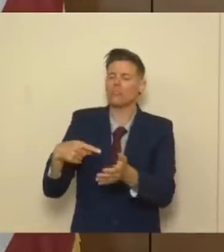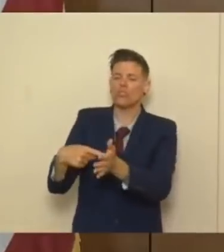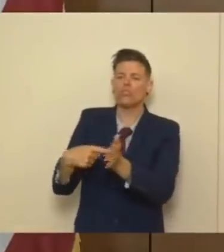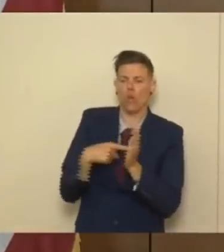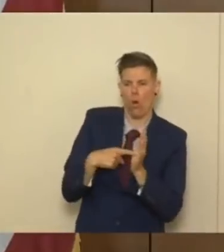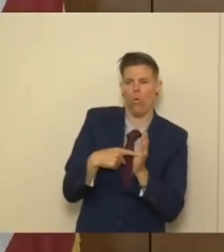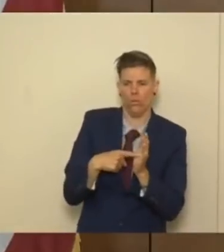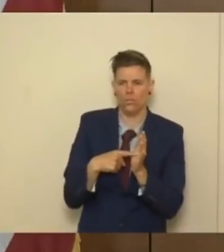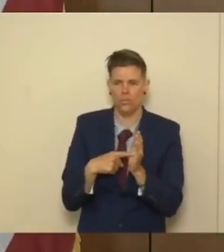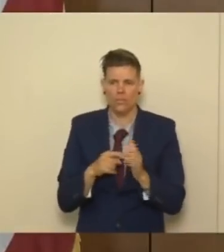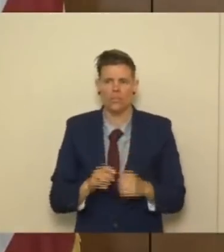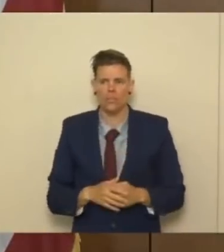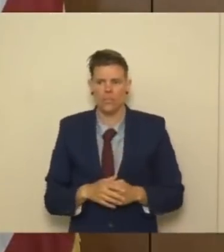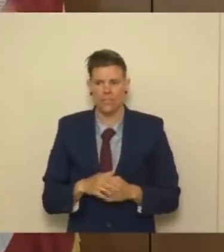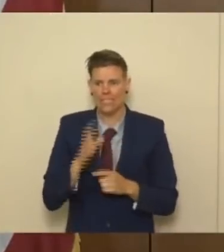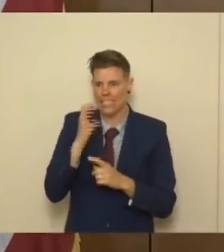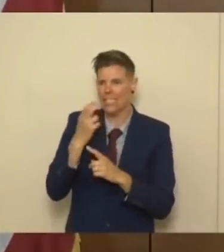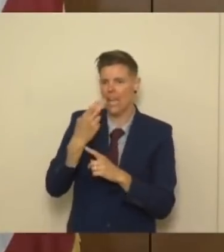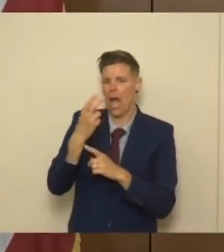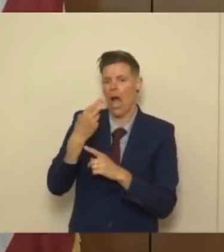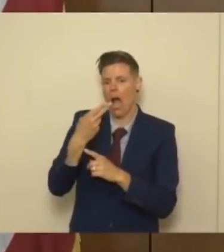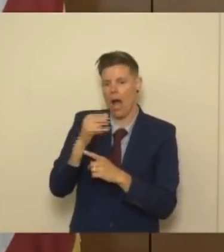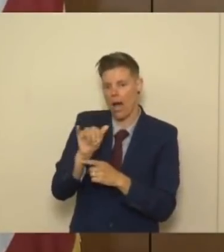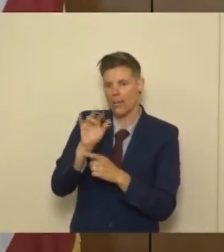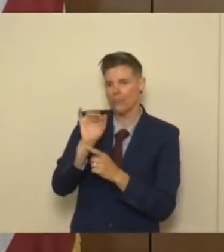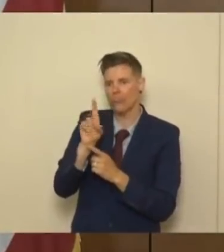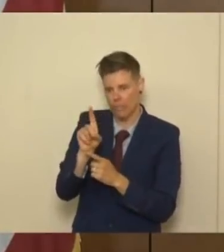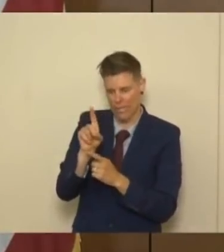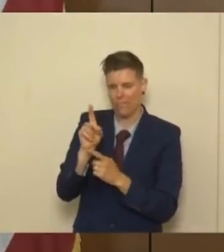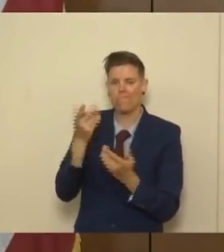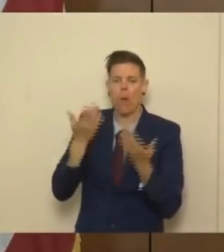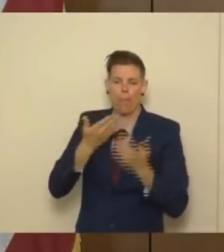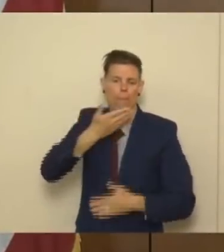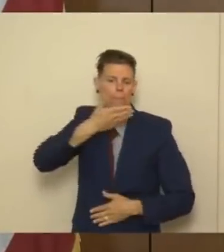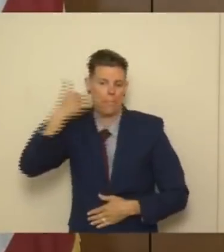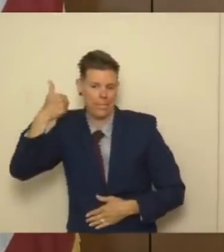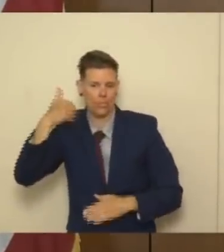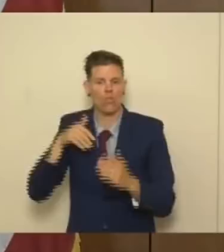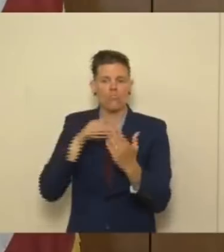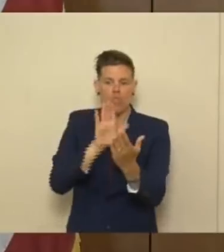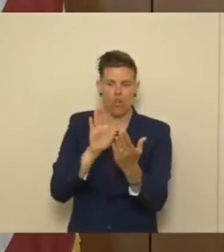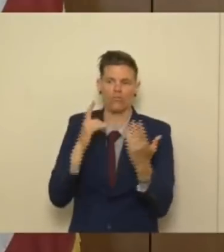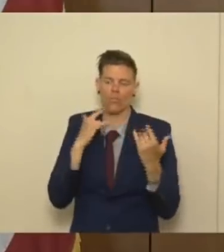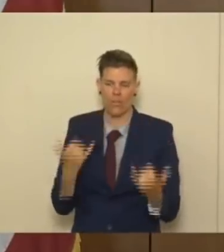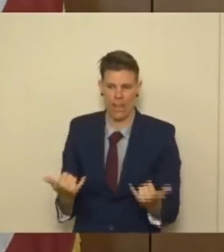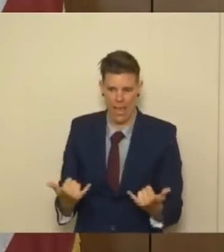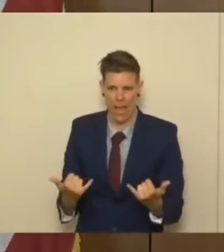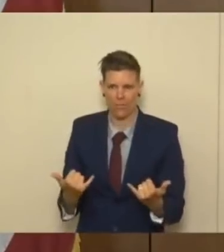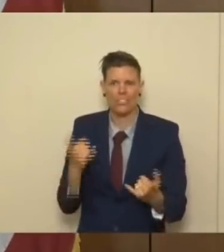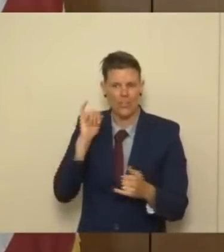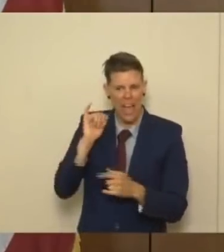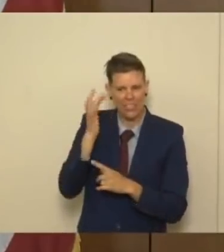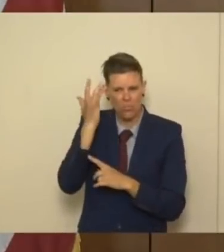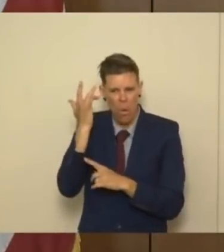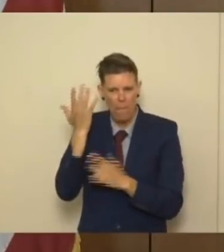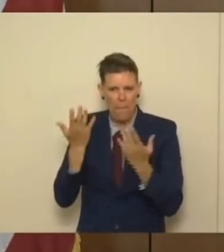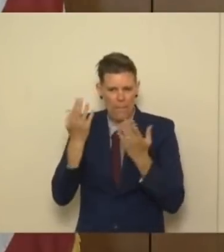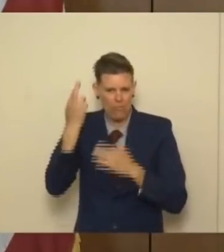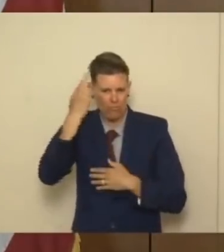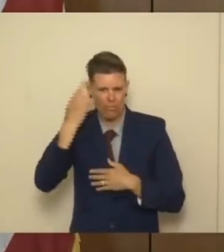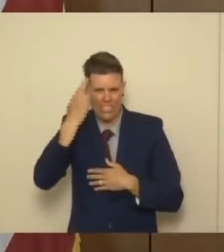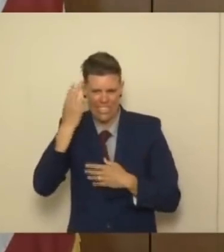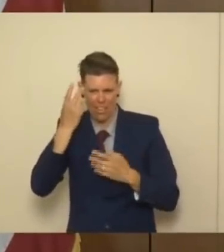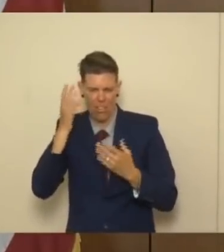might have been the confusing, that we have the gating criteria and then we have LANL modeling. When you introduce risk in schools,